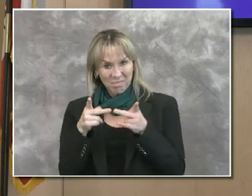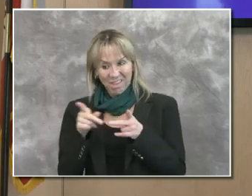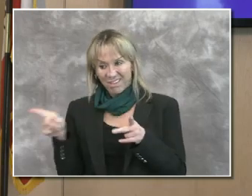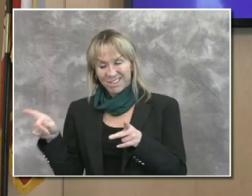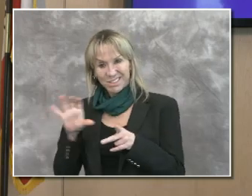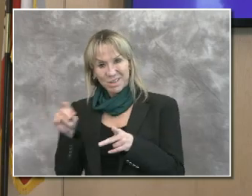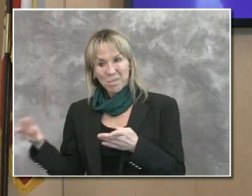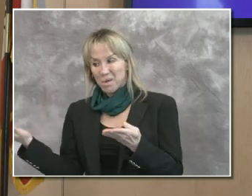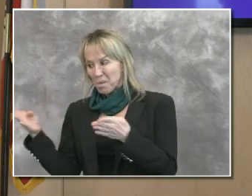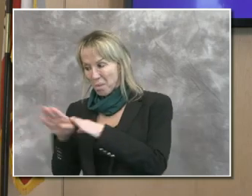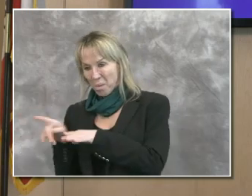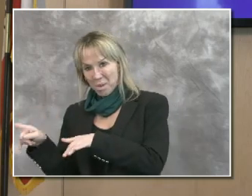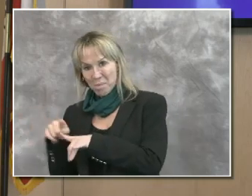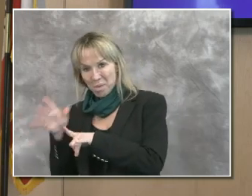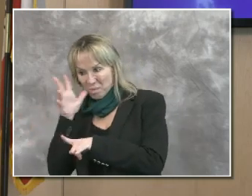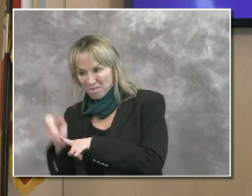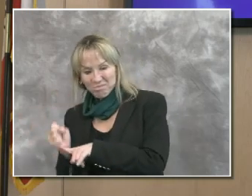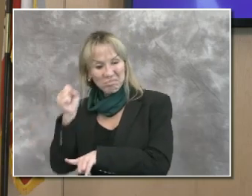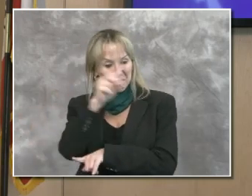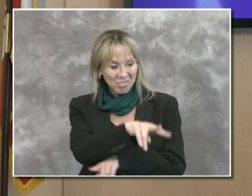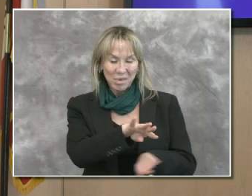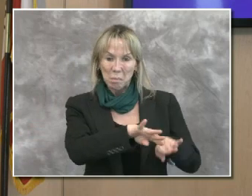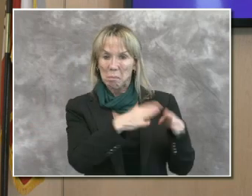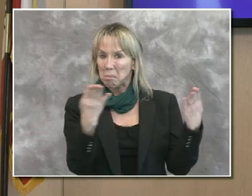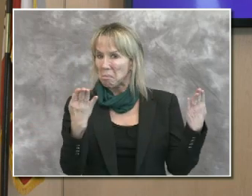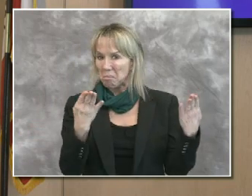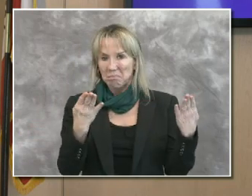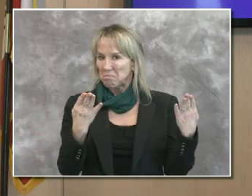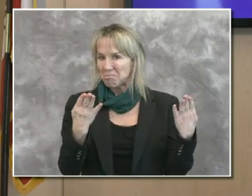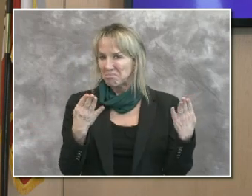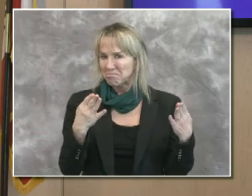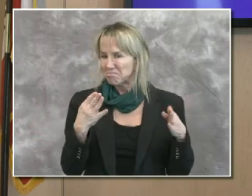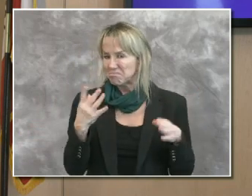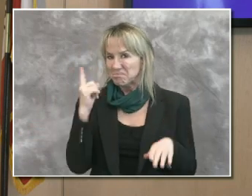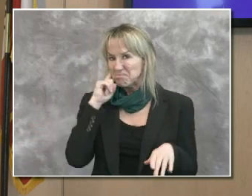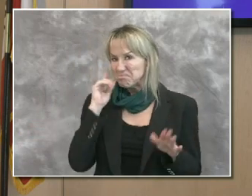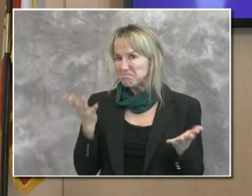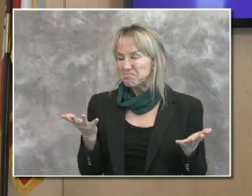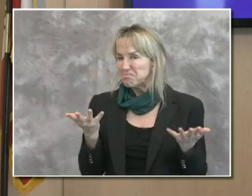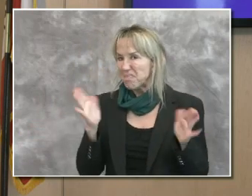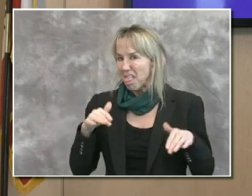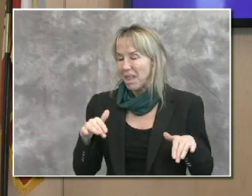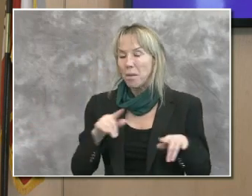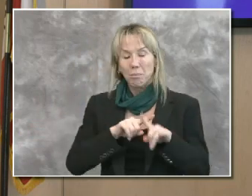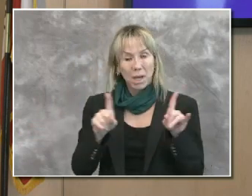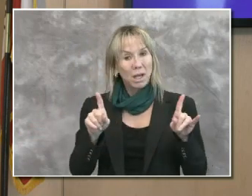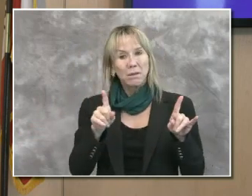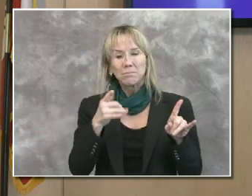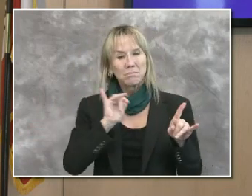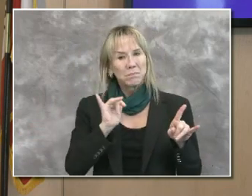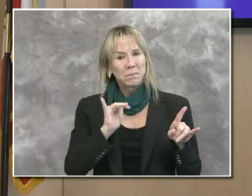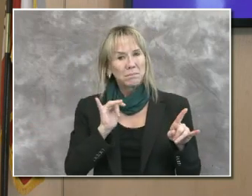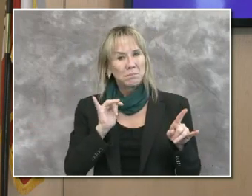operates clinics in other counties. So we, again, are happy to work with anyone to set up a